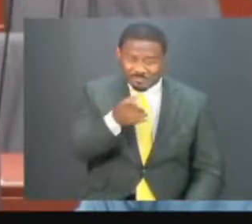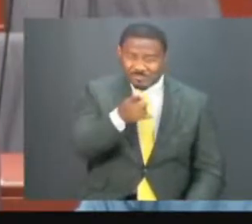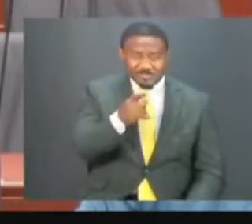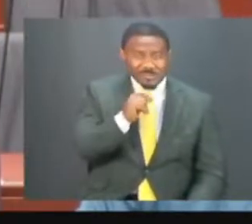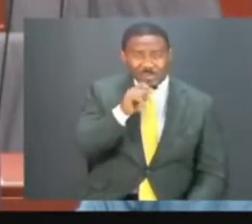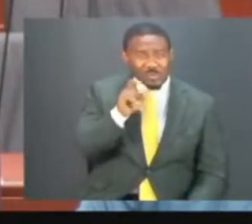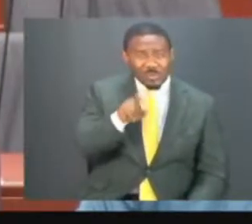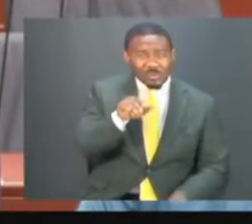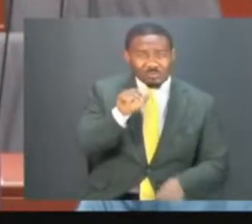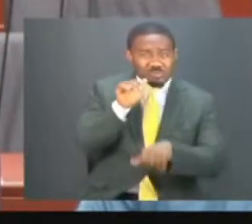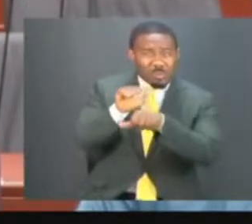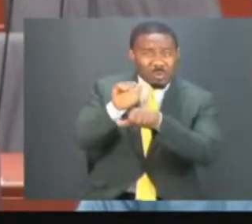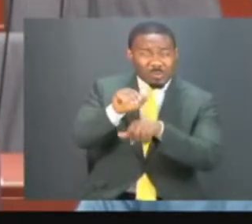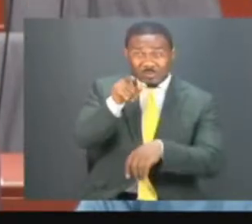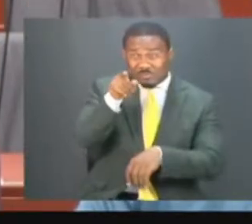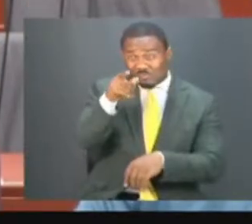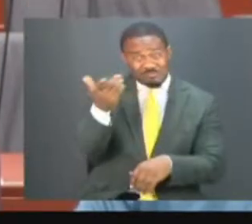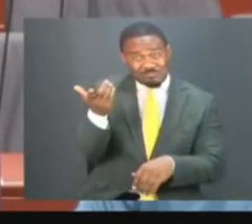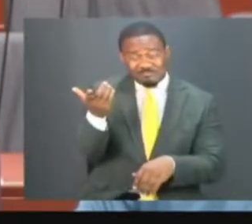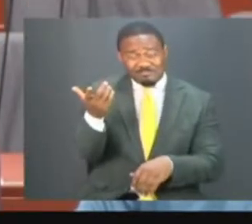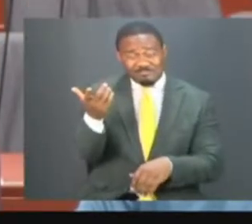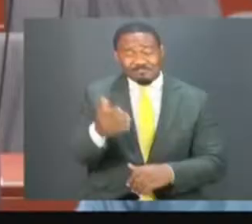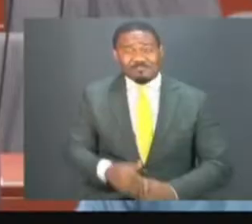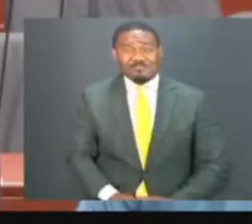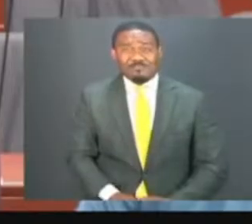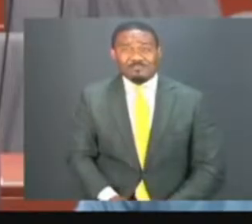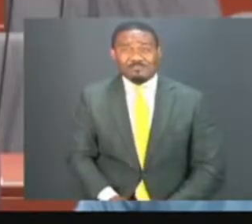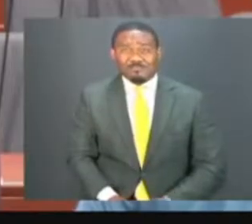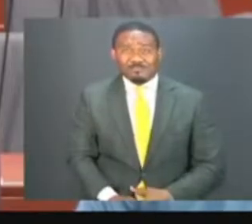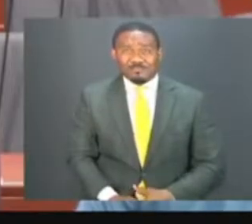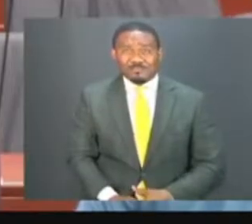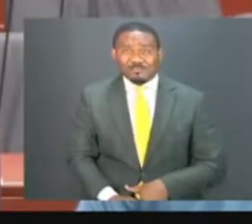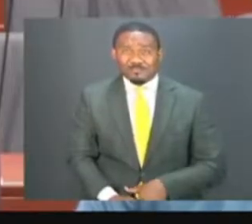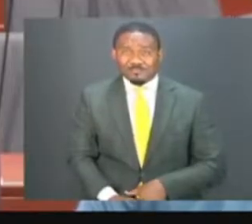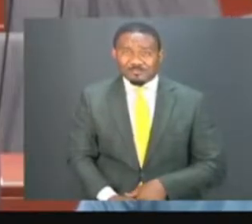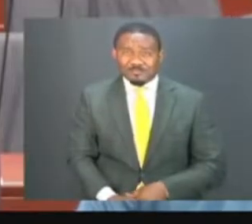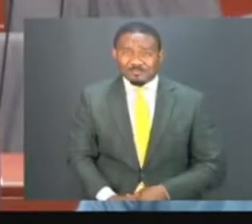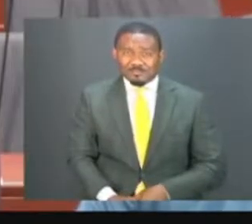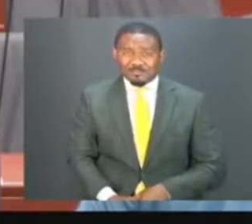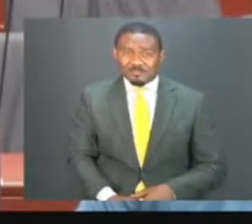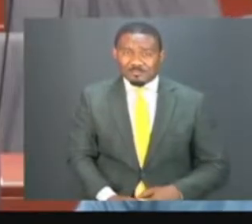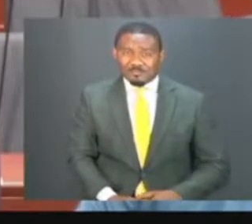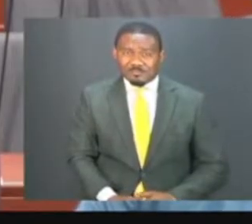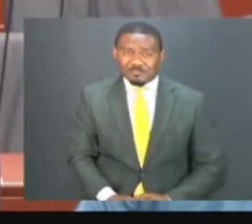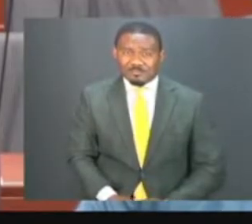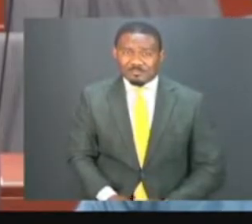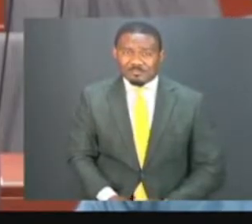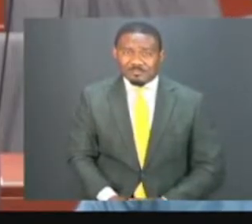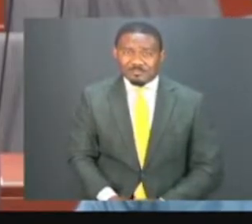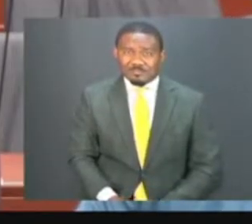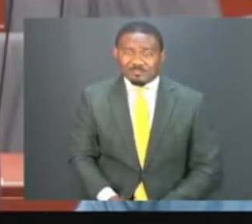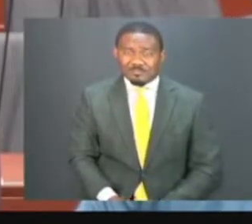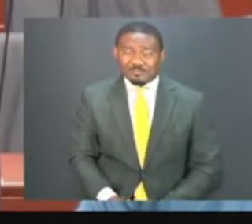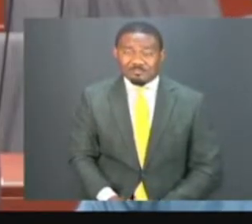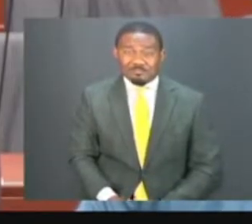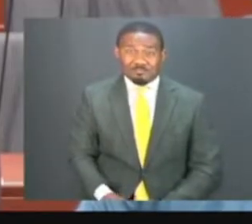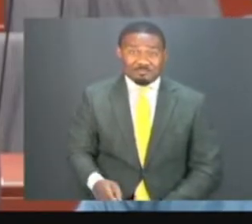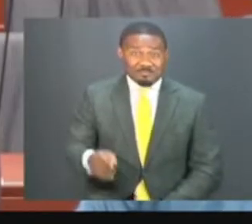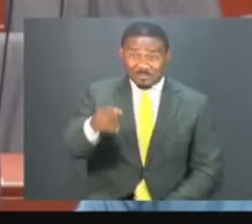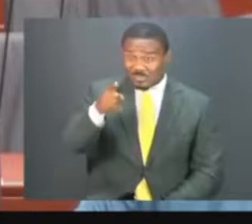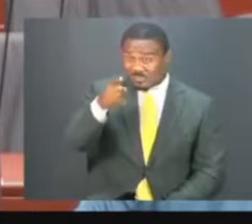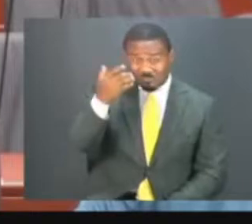greatest respect to the majority leader, to tell the Speaker that he should revert his mind to 64.4. The Speaker knows what to